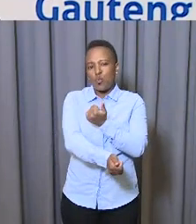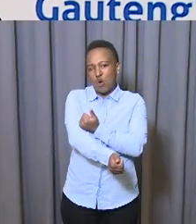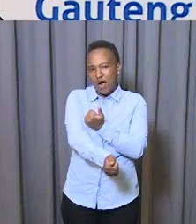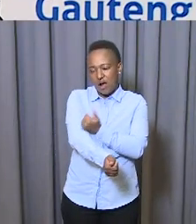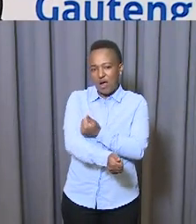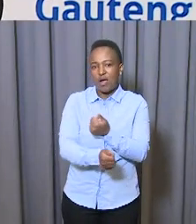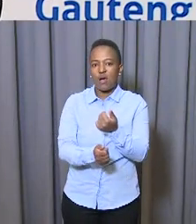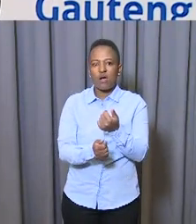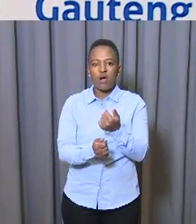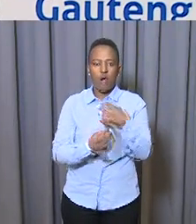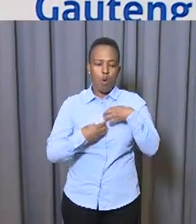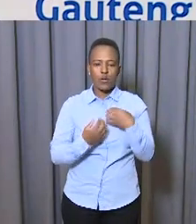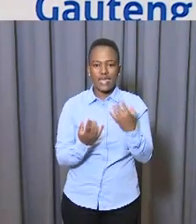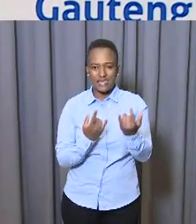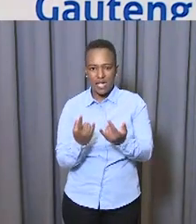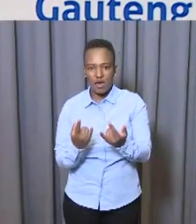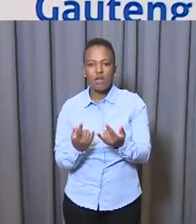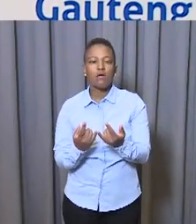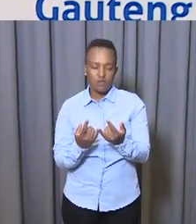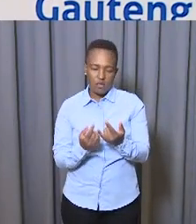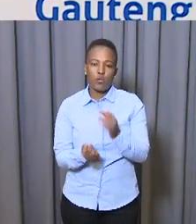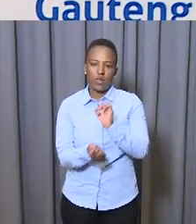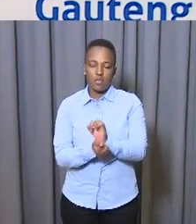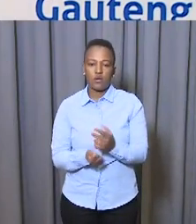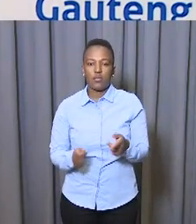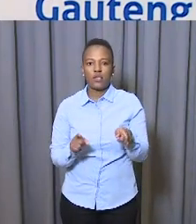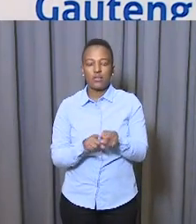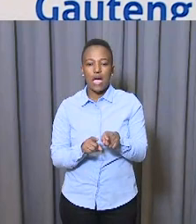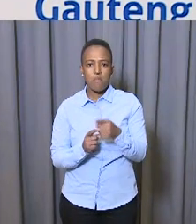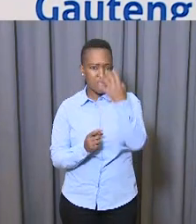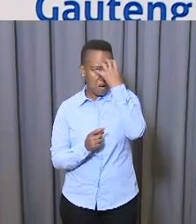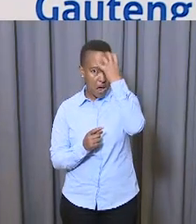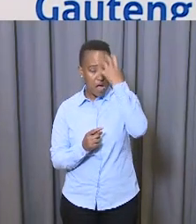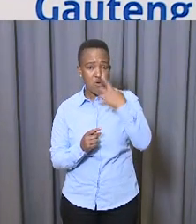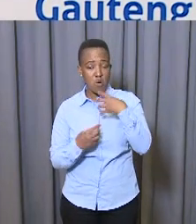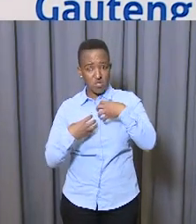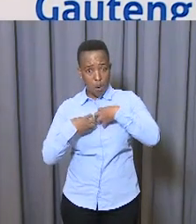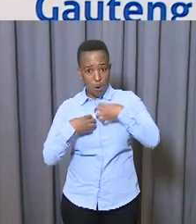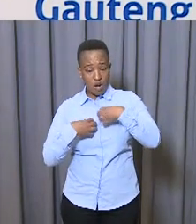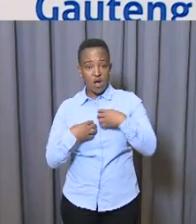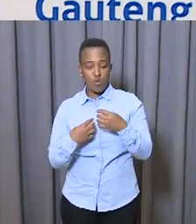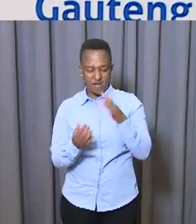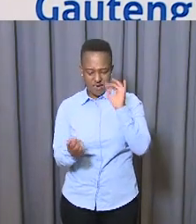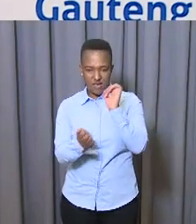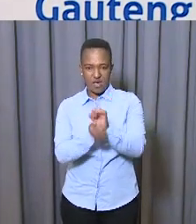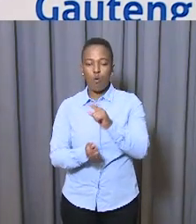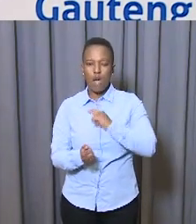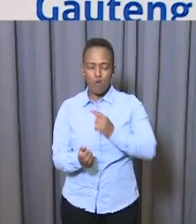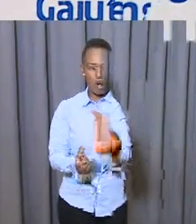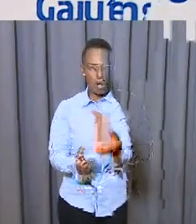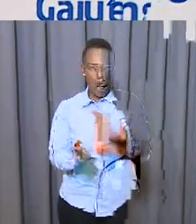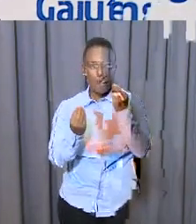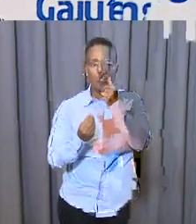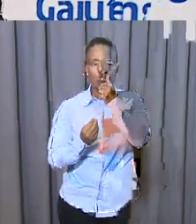time we are not going for smaller nyana foot soldiers. Even the kingpins are actually arrested. So, but